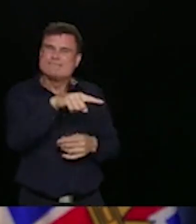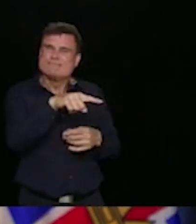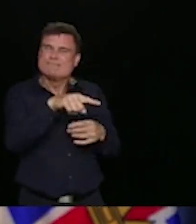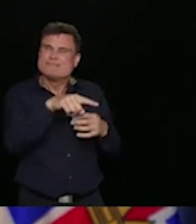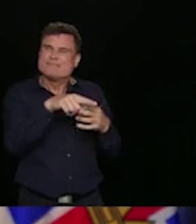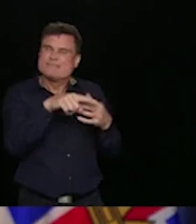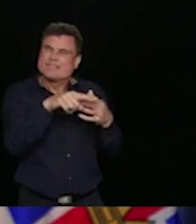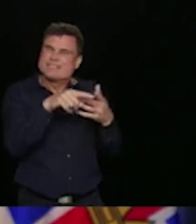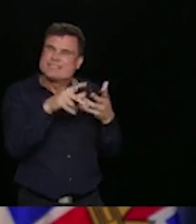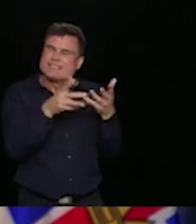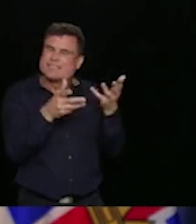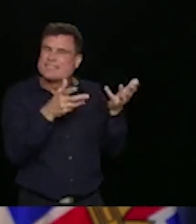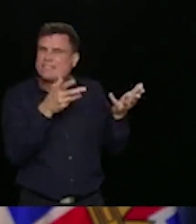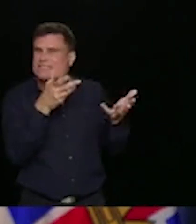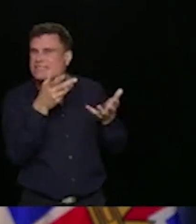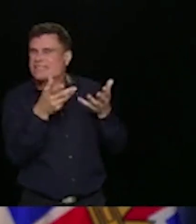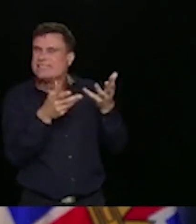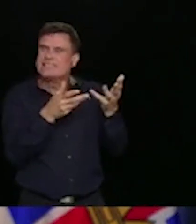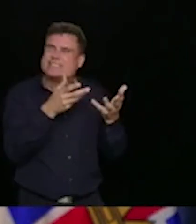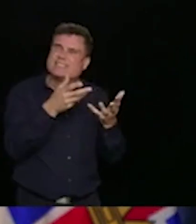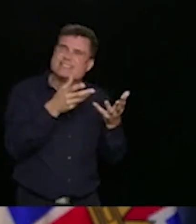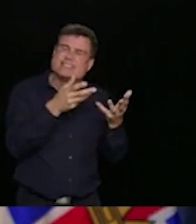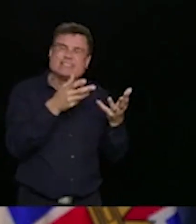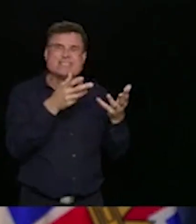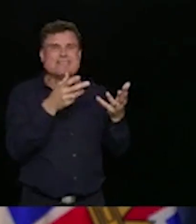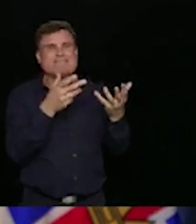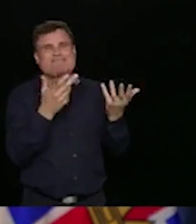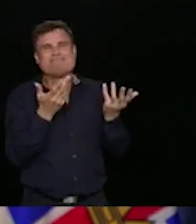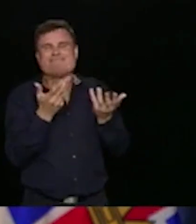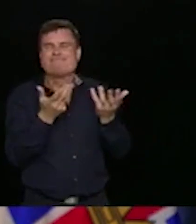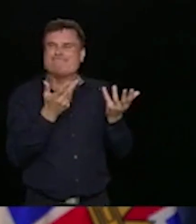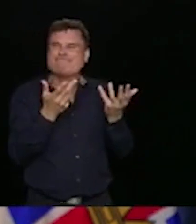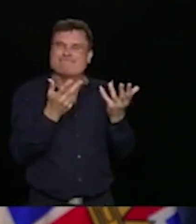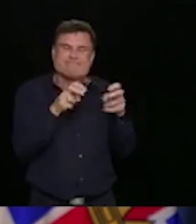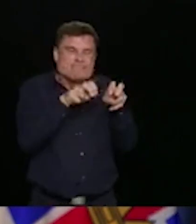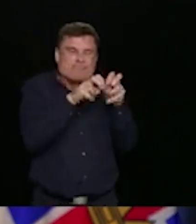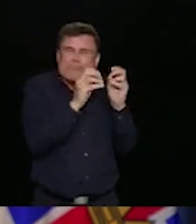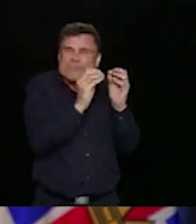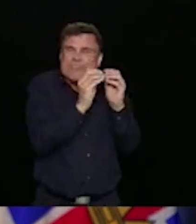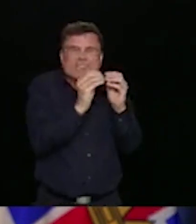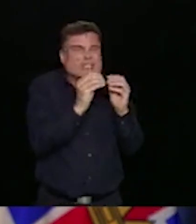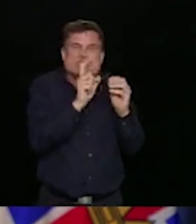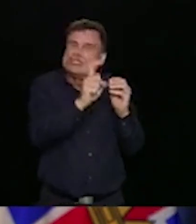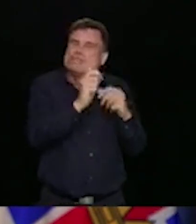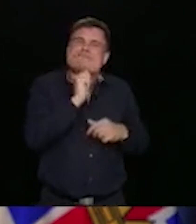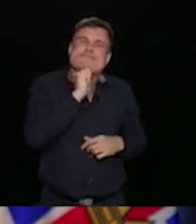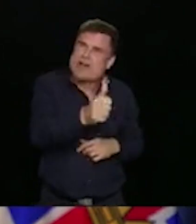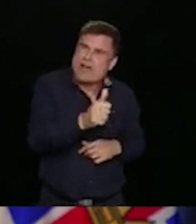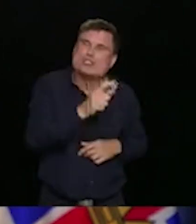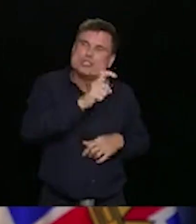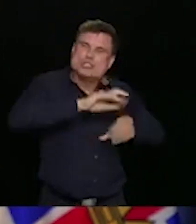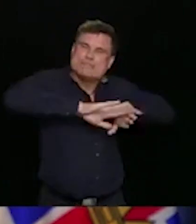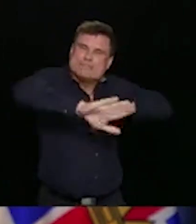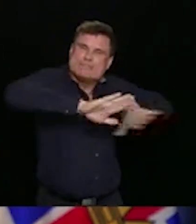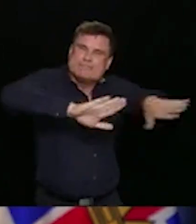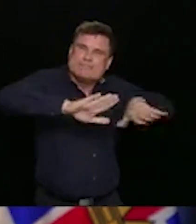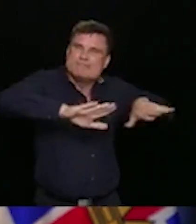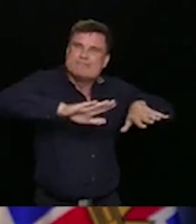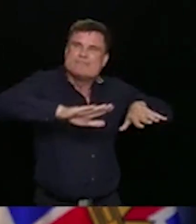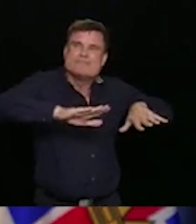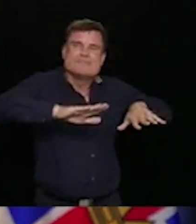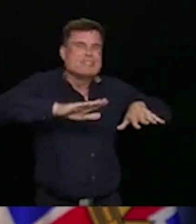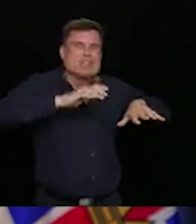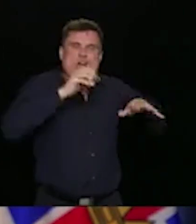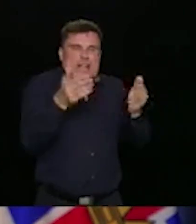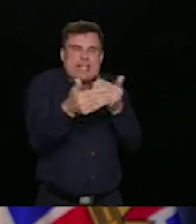we can encourage and educate and do compliance checks in a way that support people to do the right